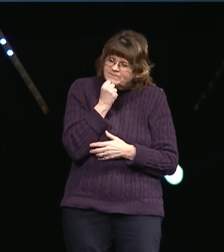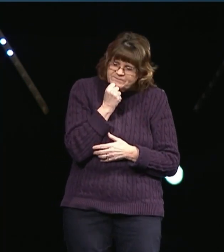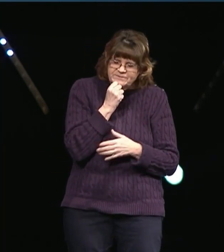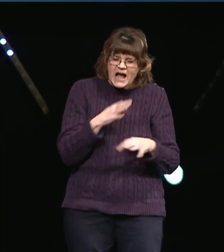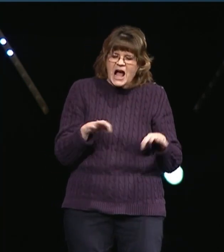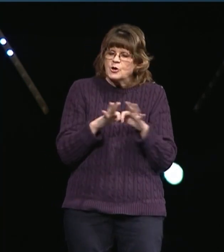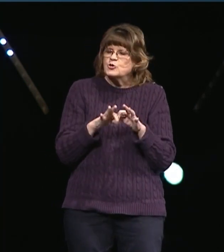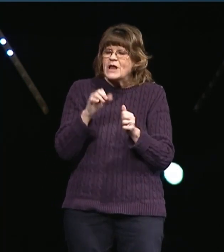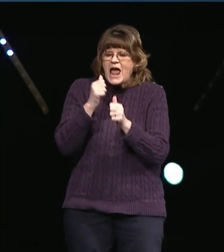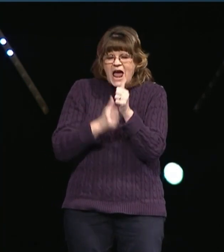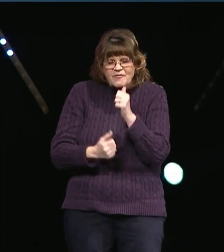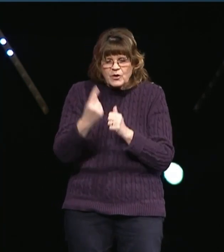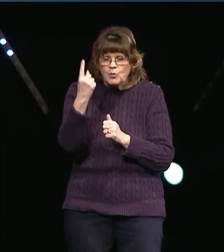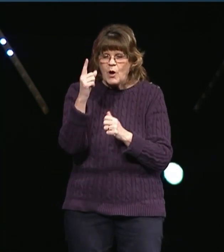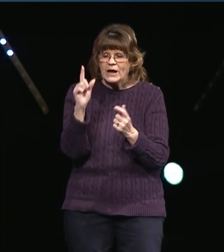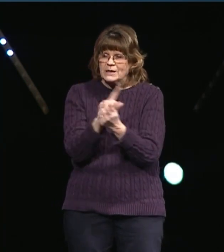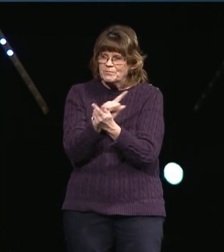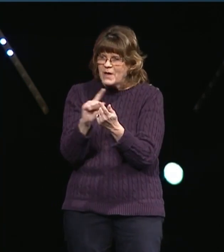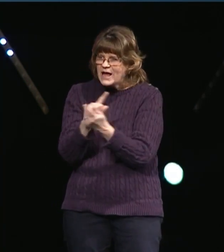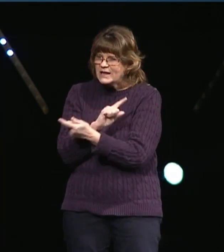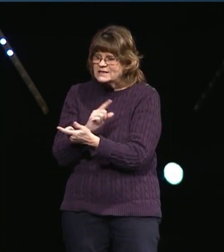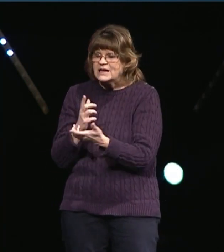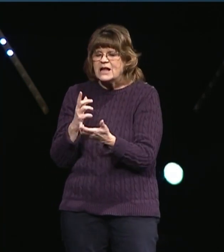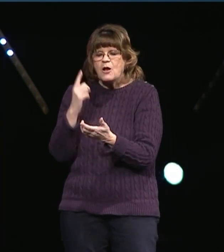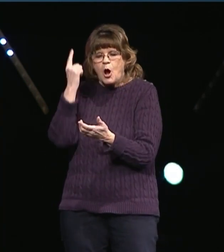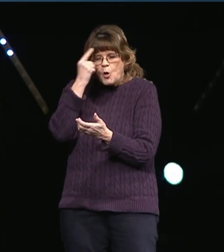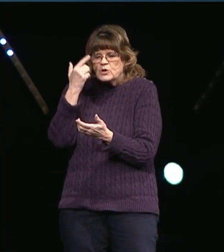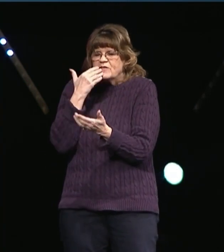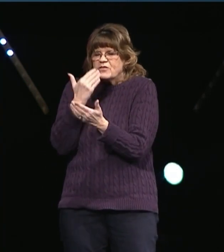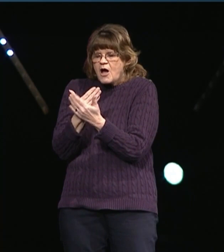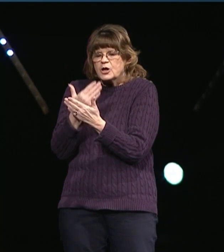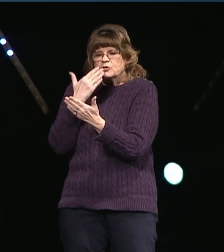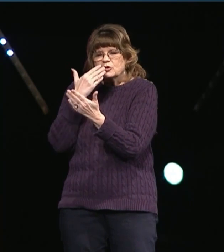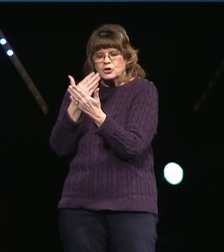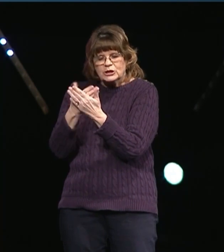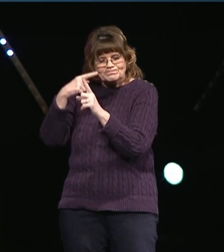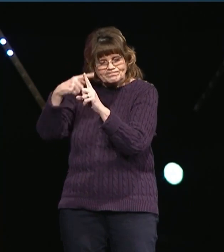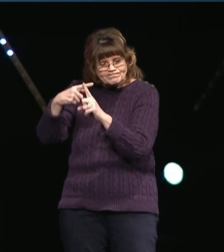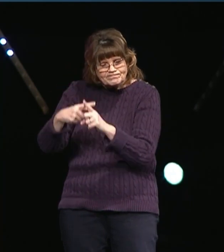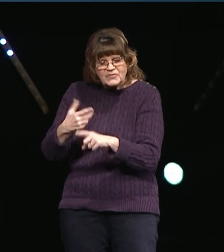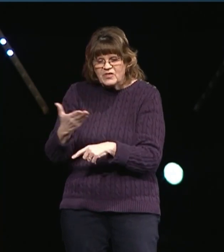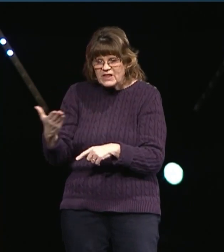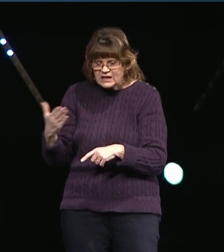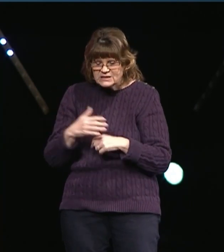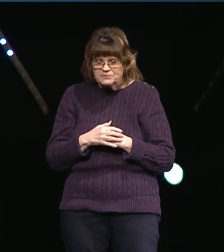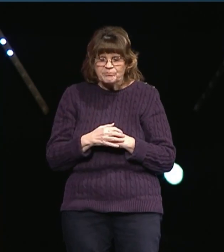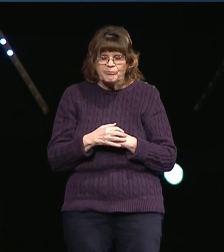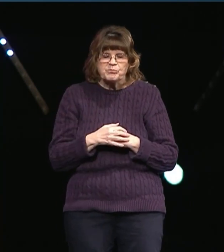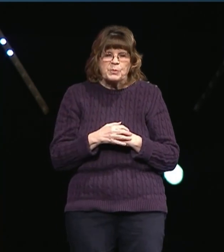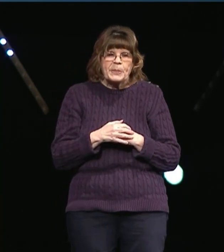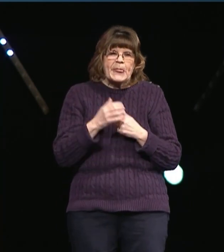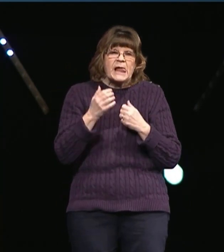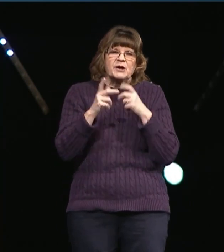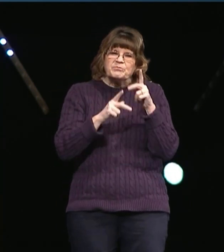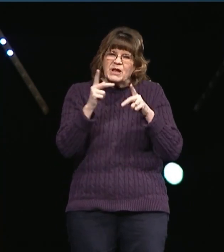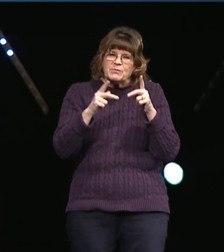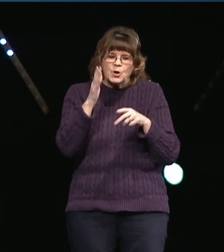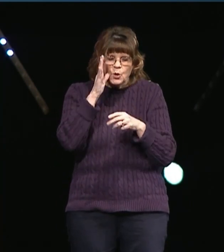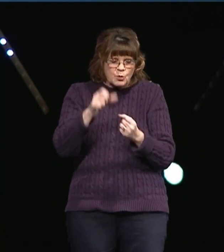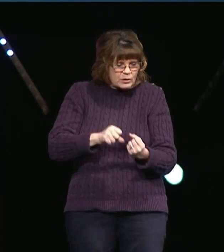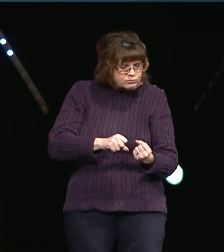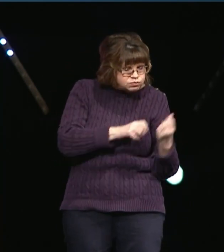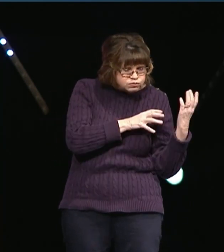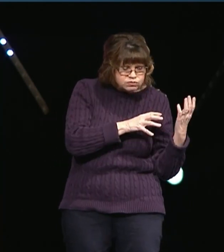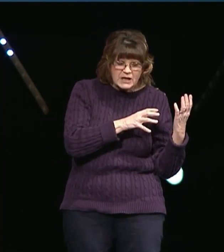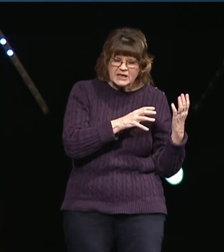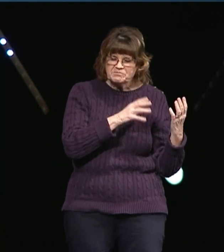met and always thought the best of them. In return, many who felt cast out by society were empowered to succeed